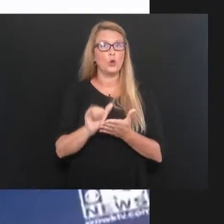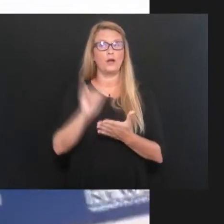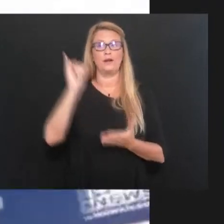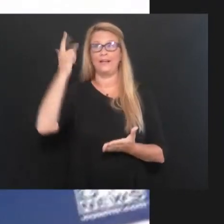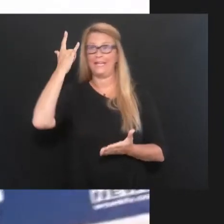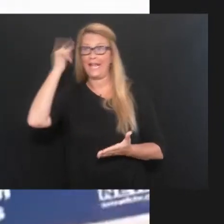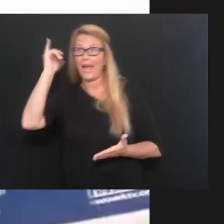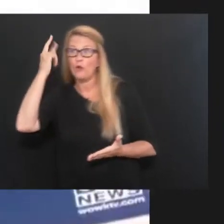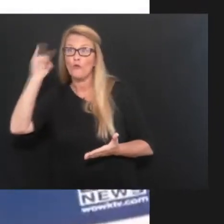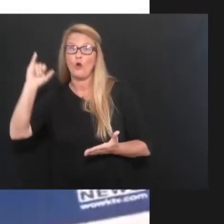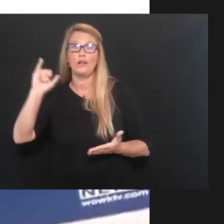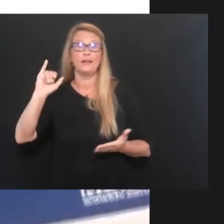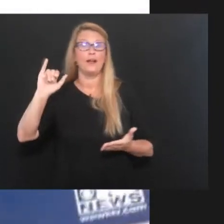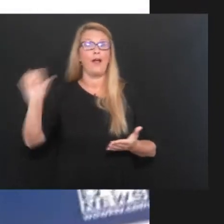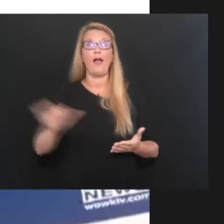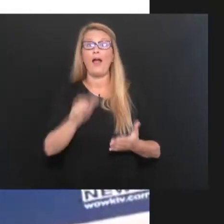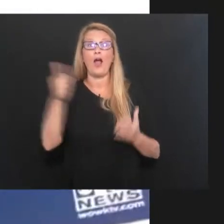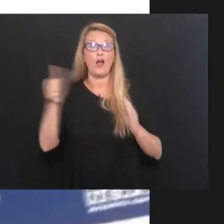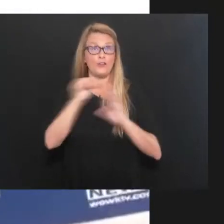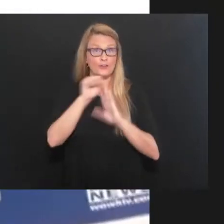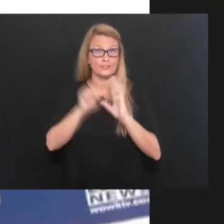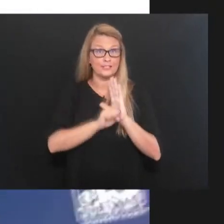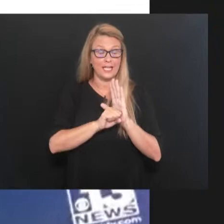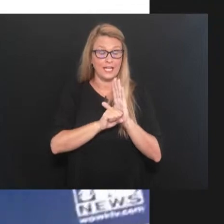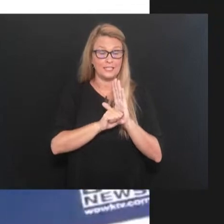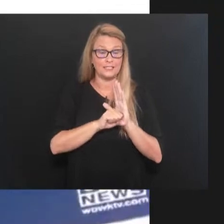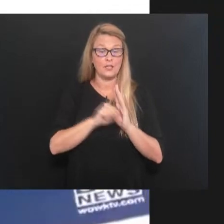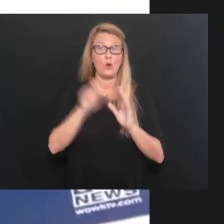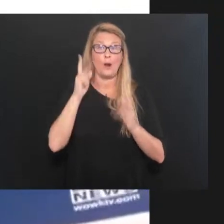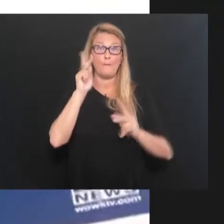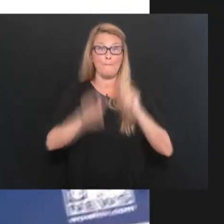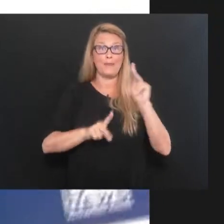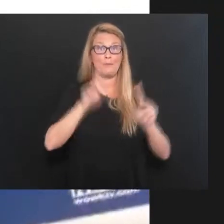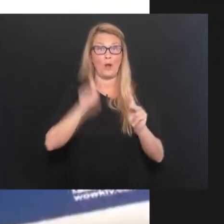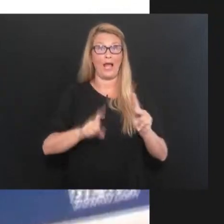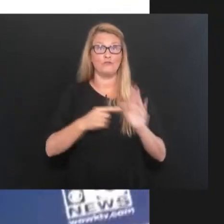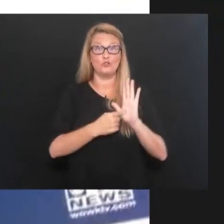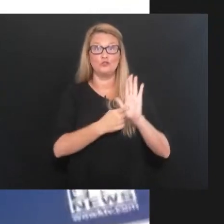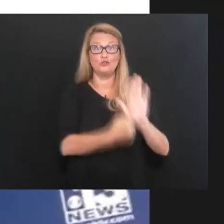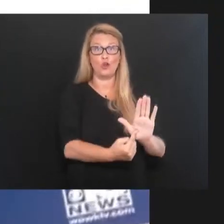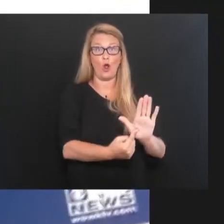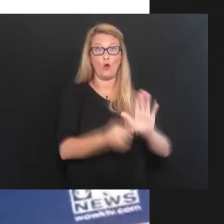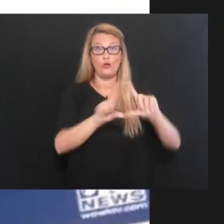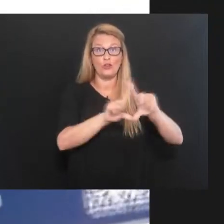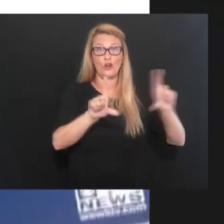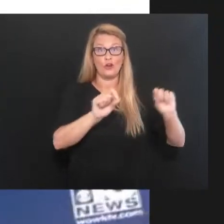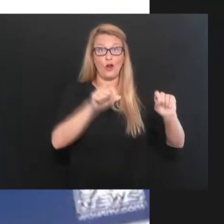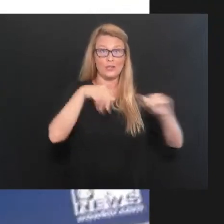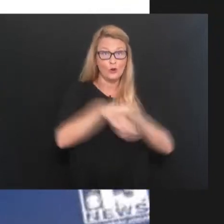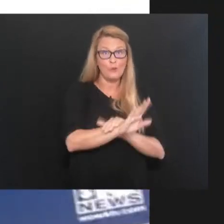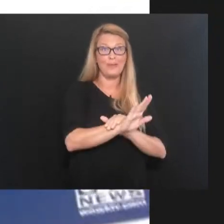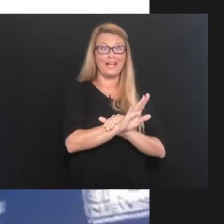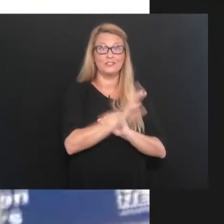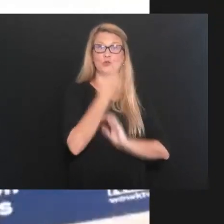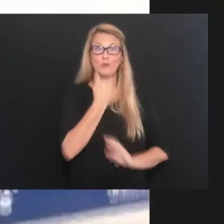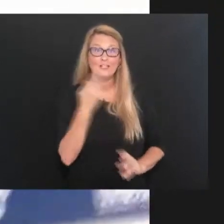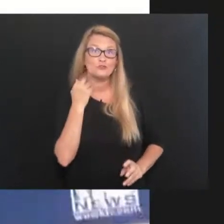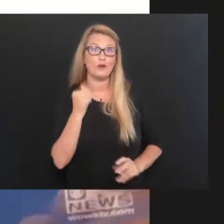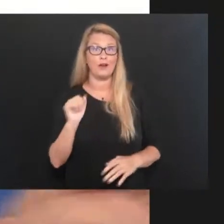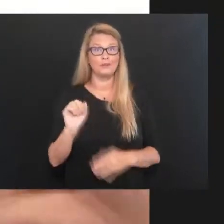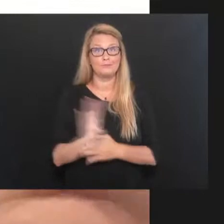California and other places where people have to show their vaccination card in order to get into restaurants or businesses. You keep talking about